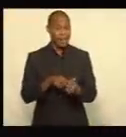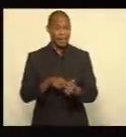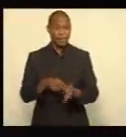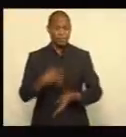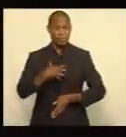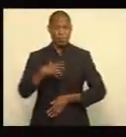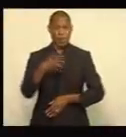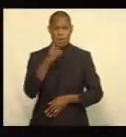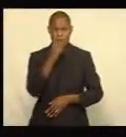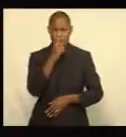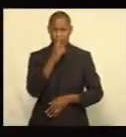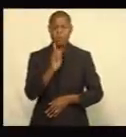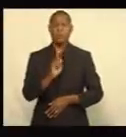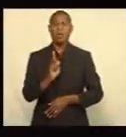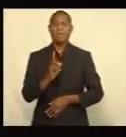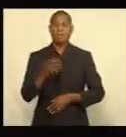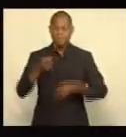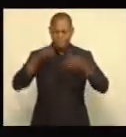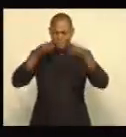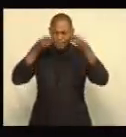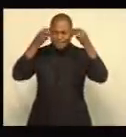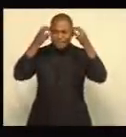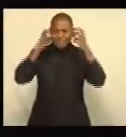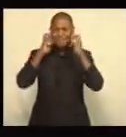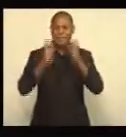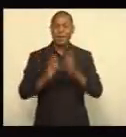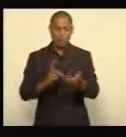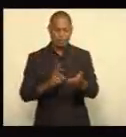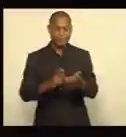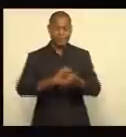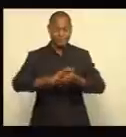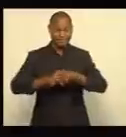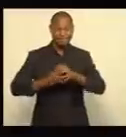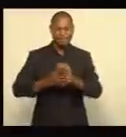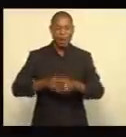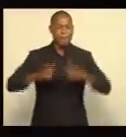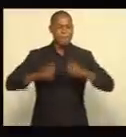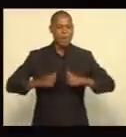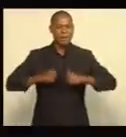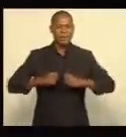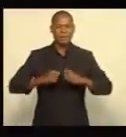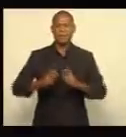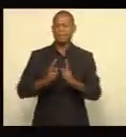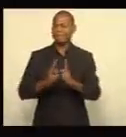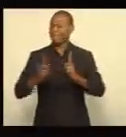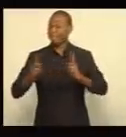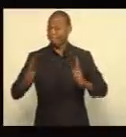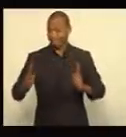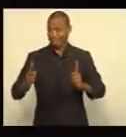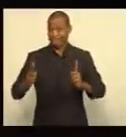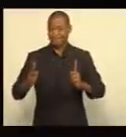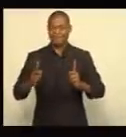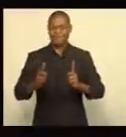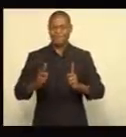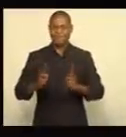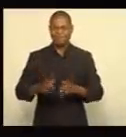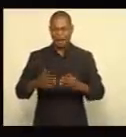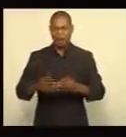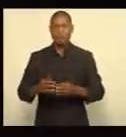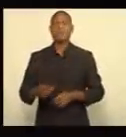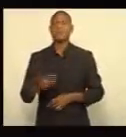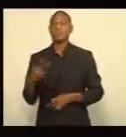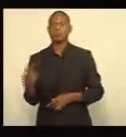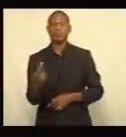have been wearing masks, using hand sanitizers and practicing social distancing while they're out and about in